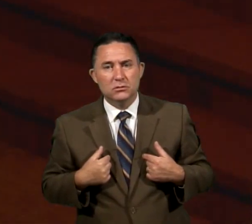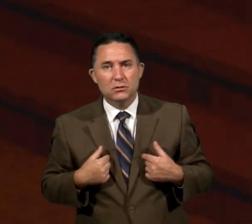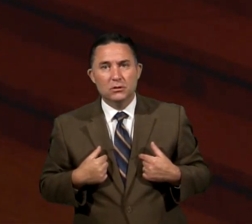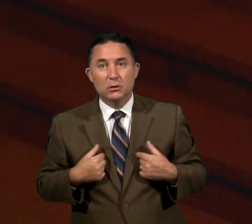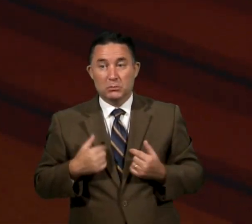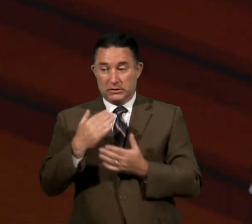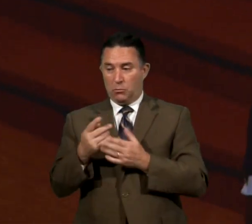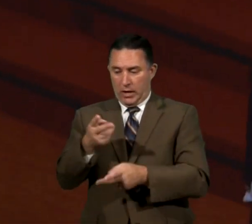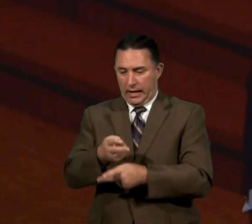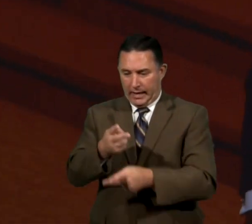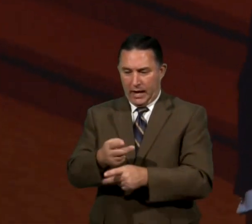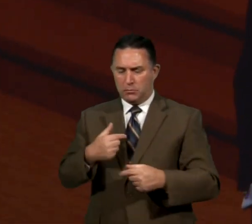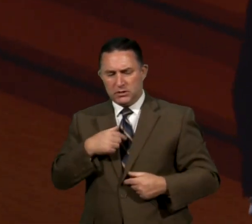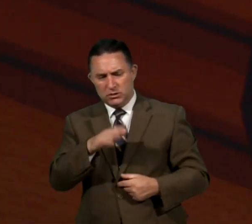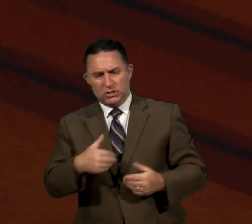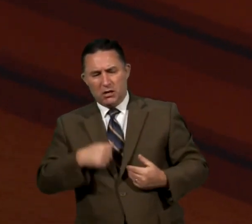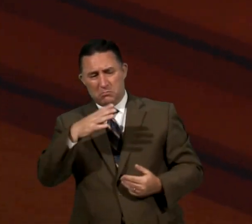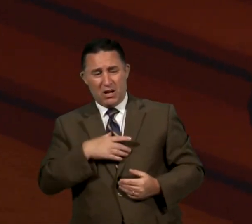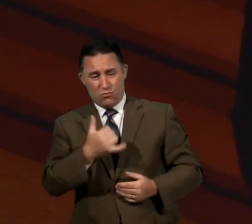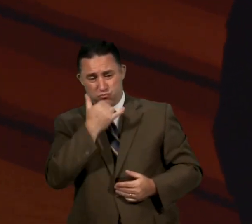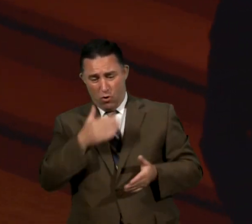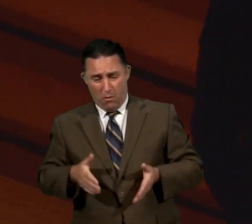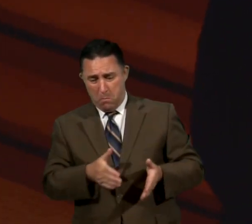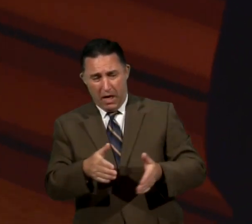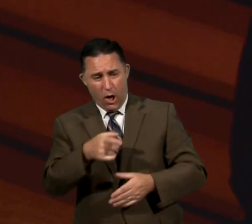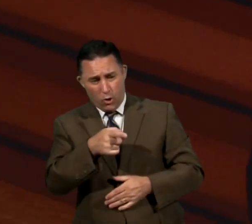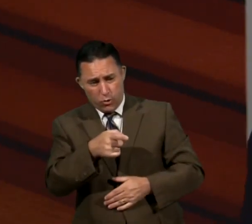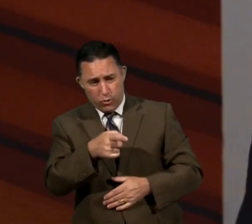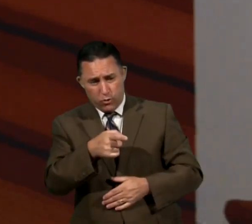But somebody cared enough to say, young man, dude, you're going down the wrong path.